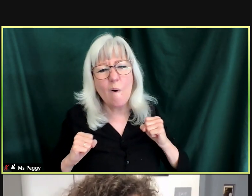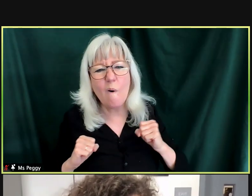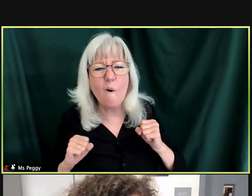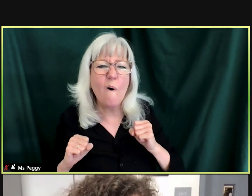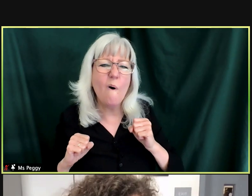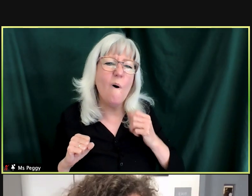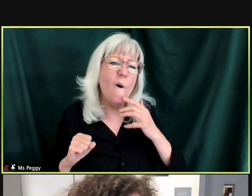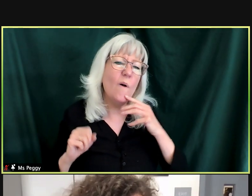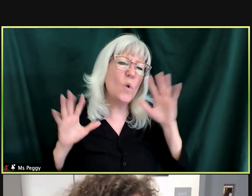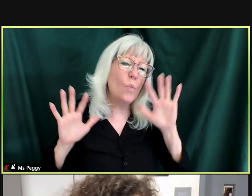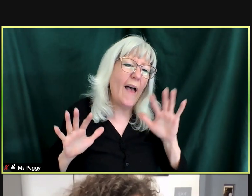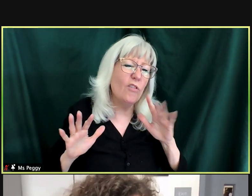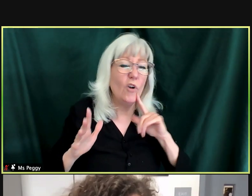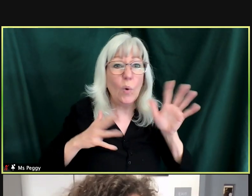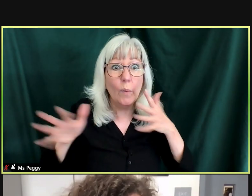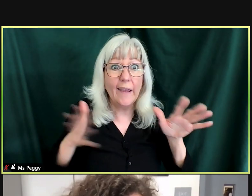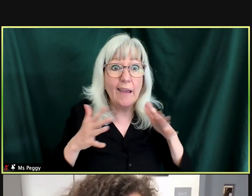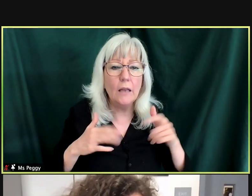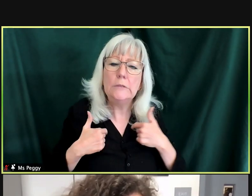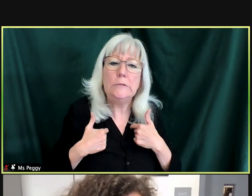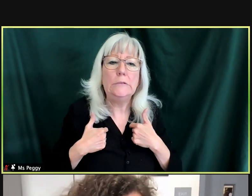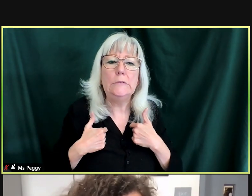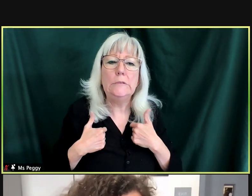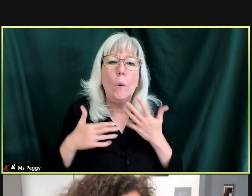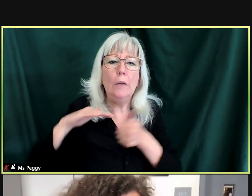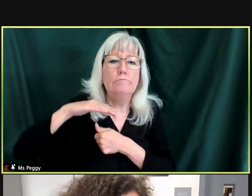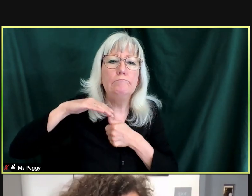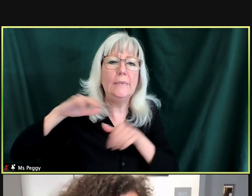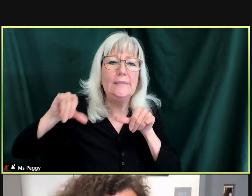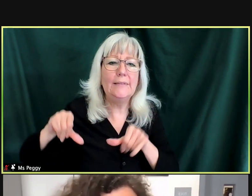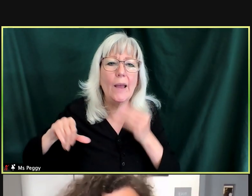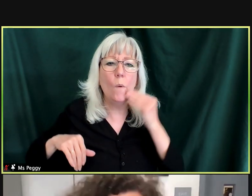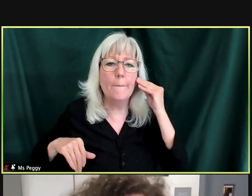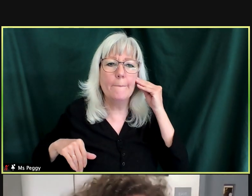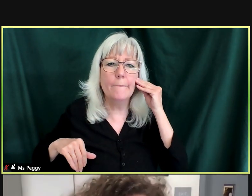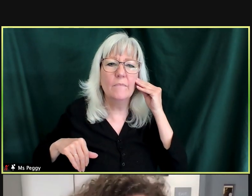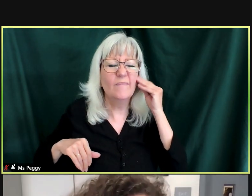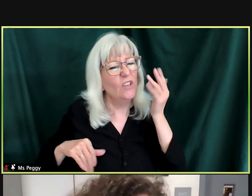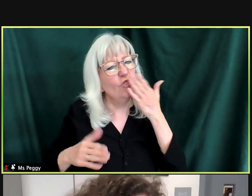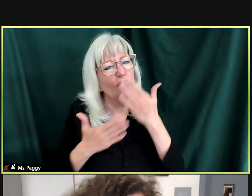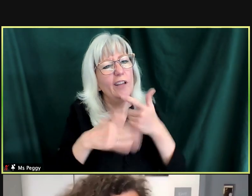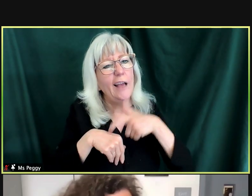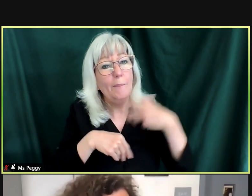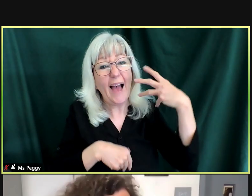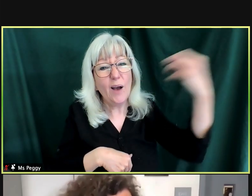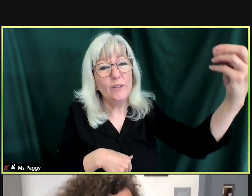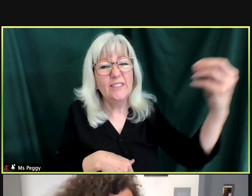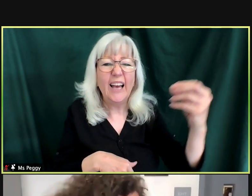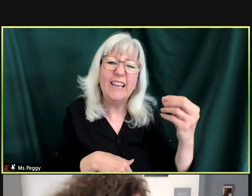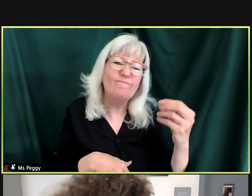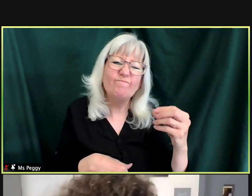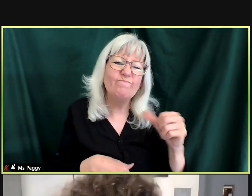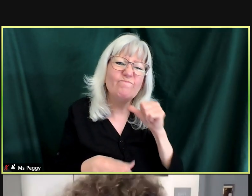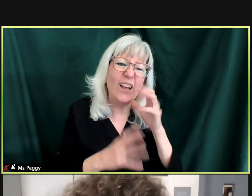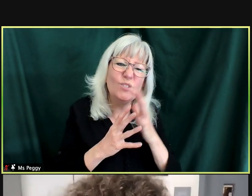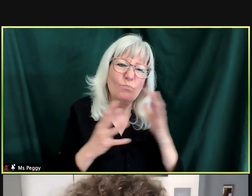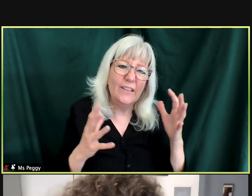bad weather, wind, whatever. It's just not a good day to paint. So we have